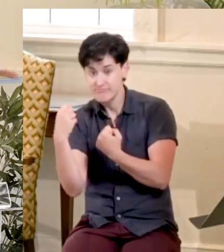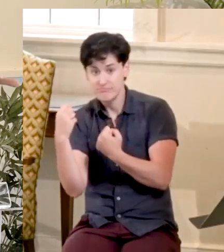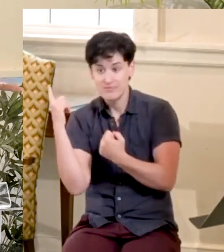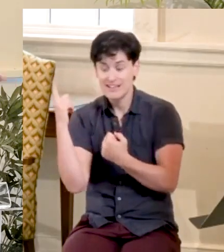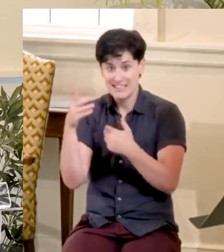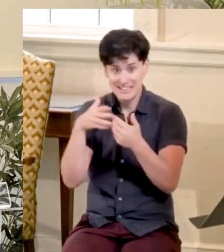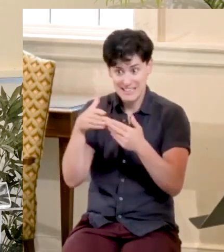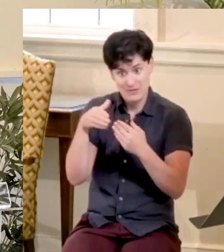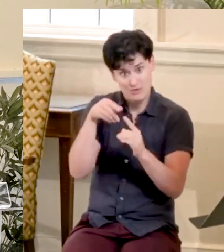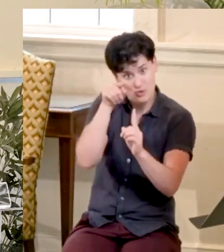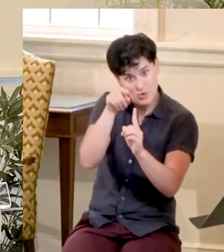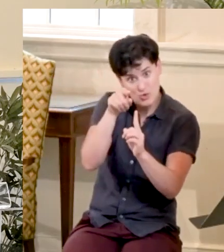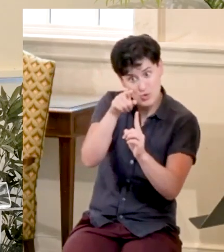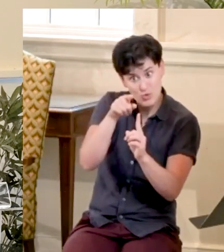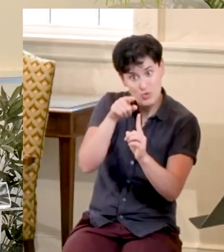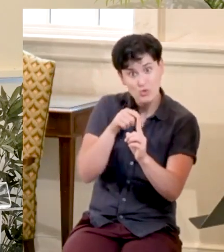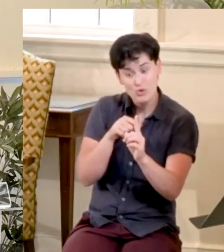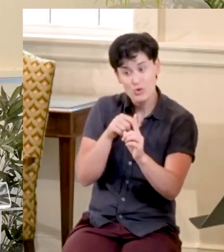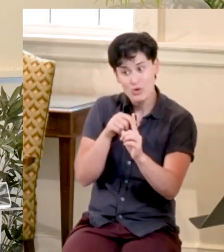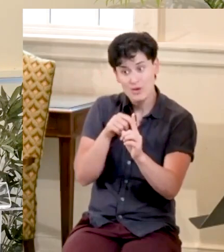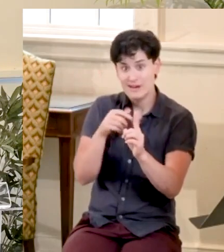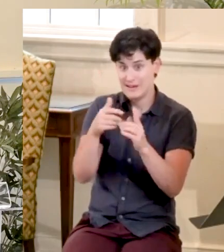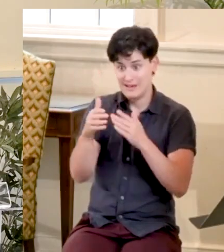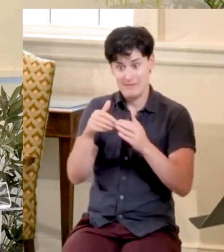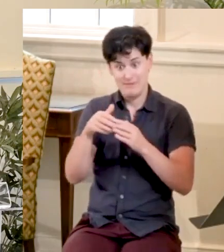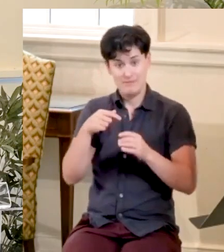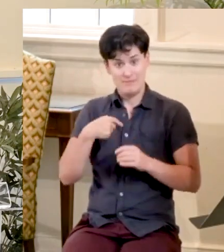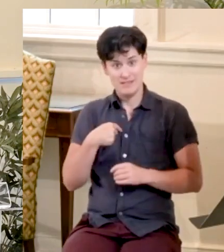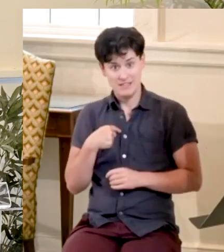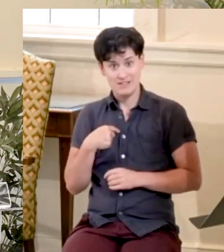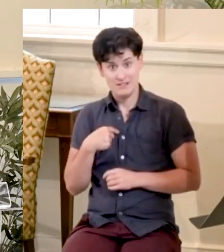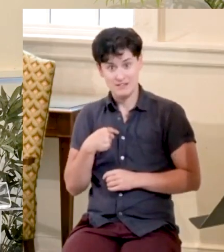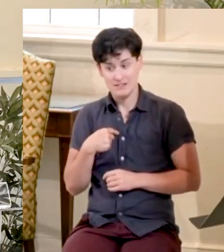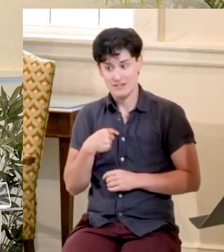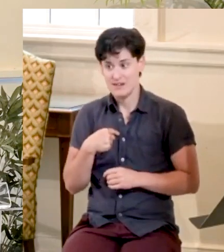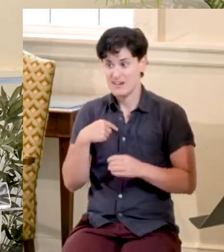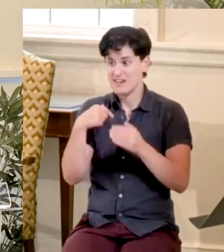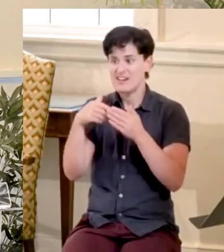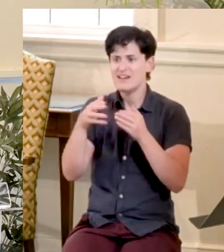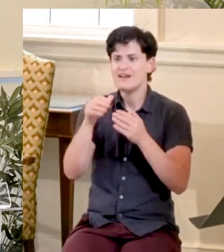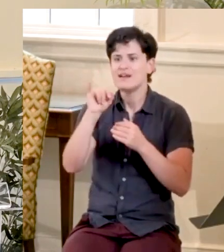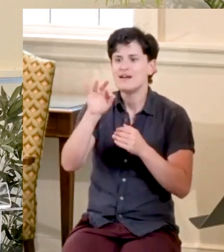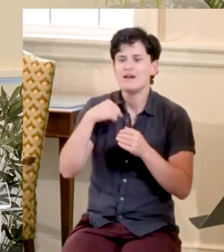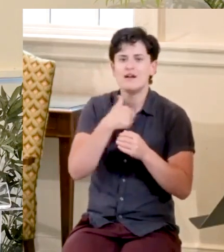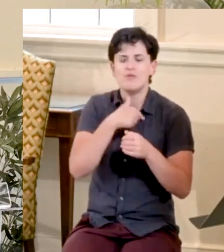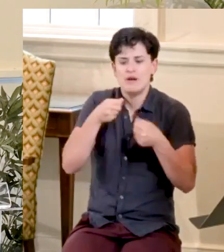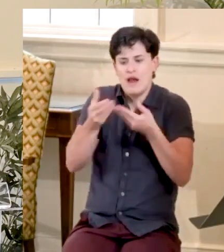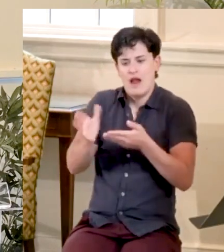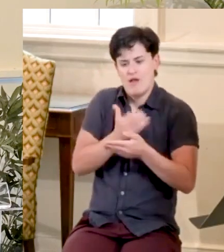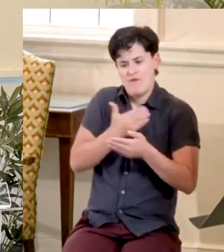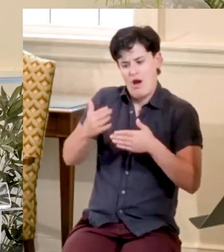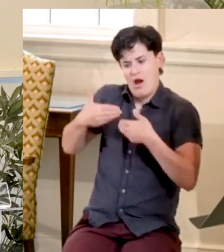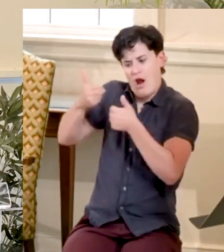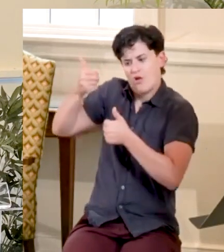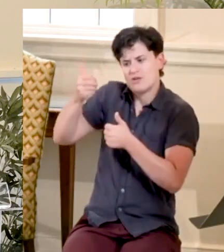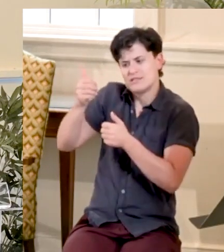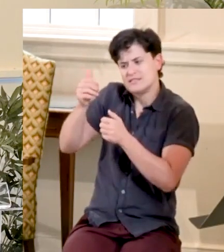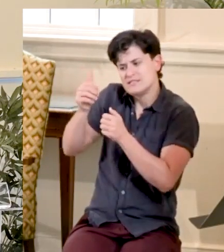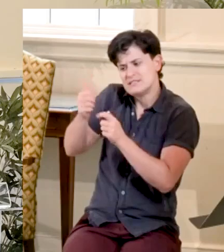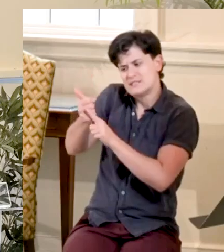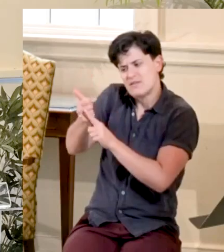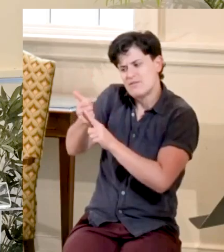Even you, and even me. Even if we gave our younger selves perfect